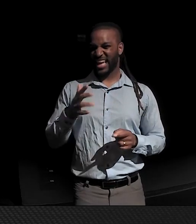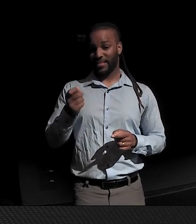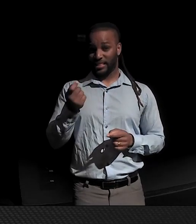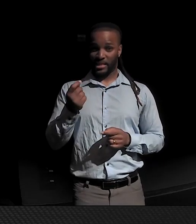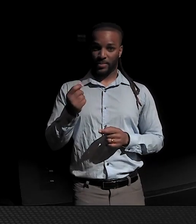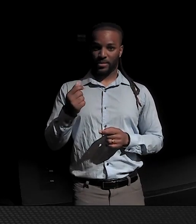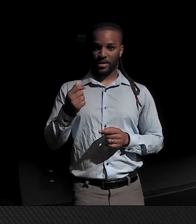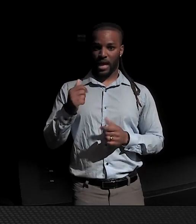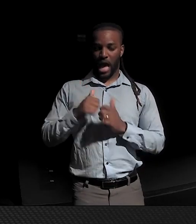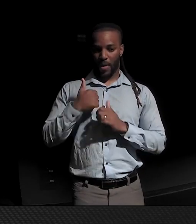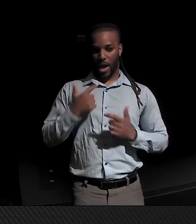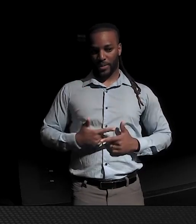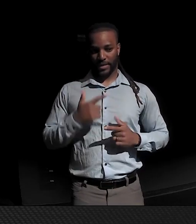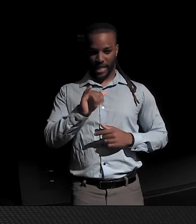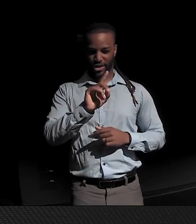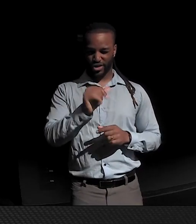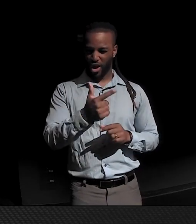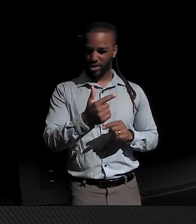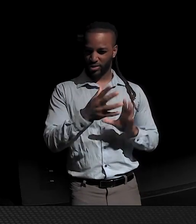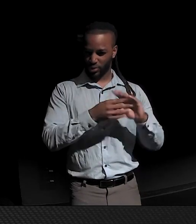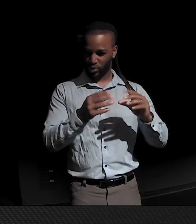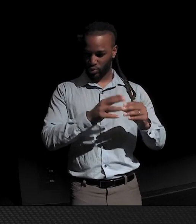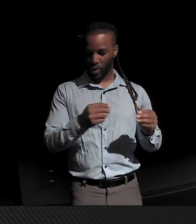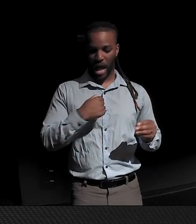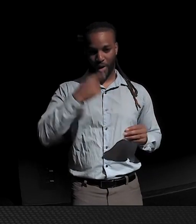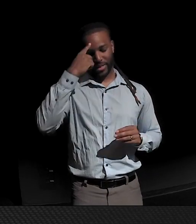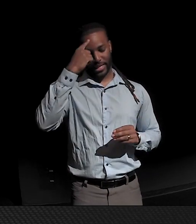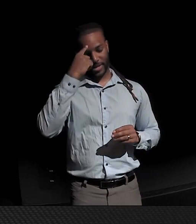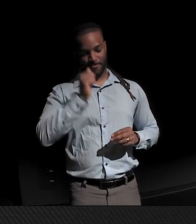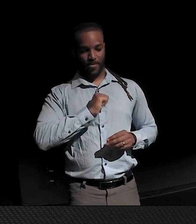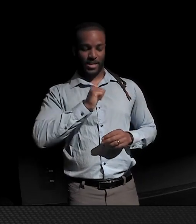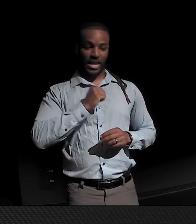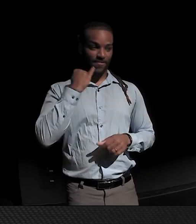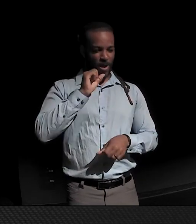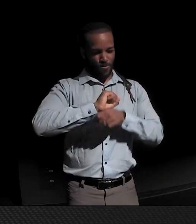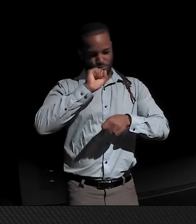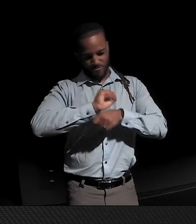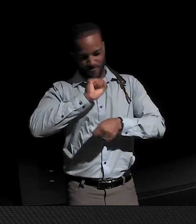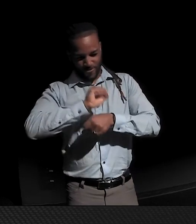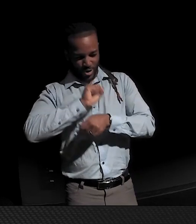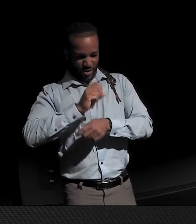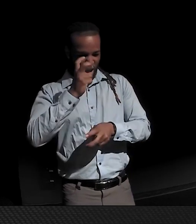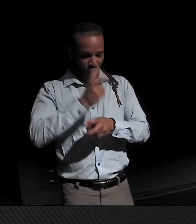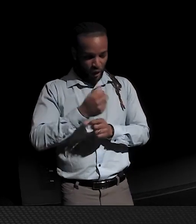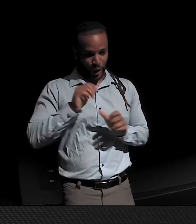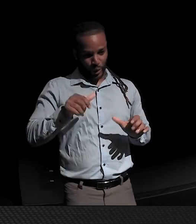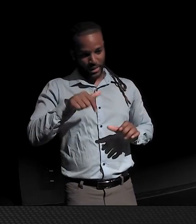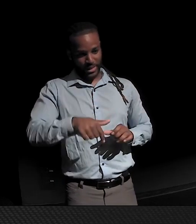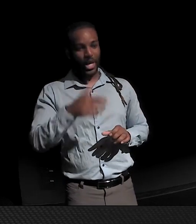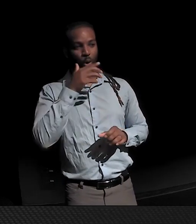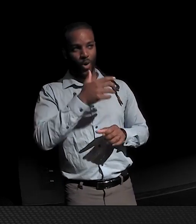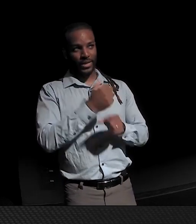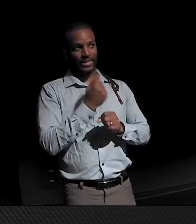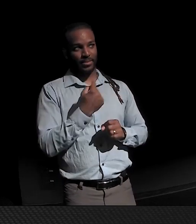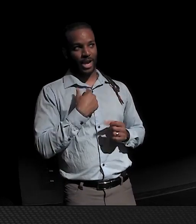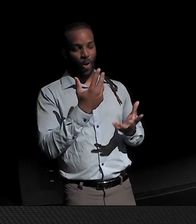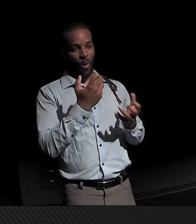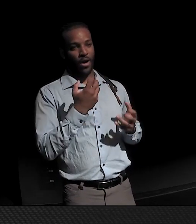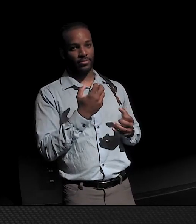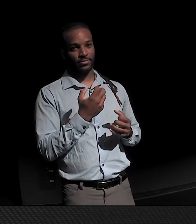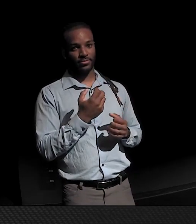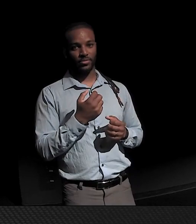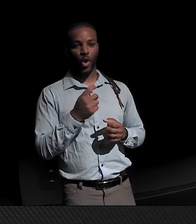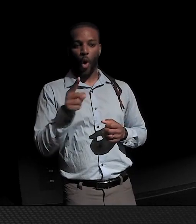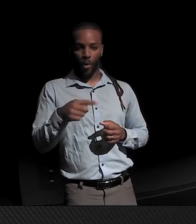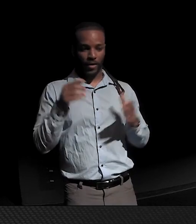bit what I was living in that story, in the dog watching story, where I was thinking, like, if I work really hard and try to do this, I'm going to get something out of it. It was purely